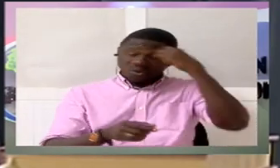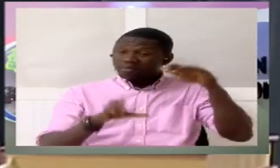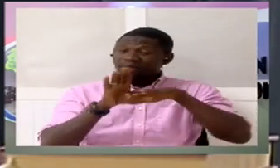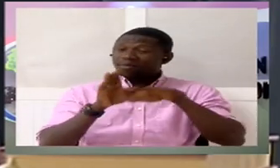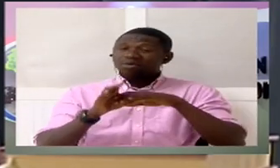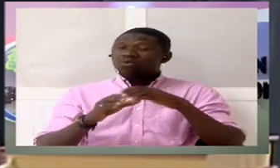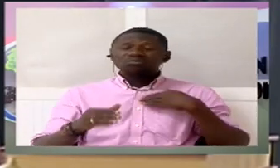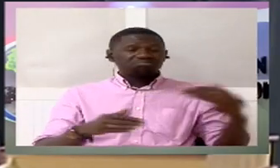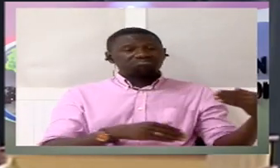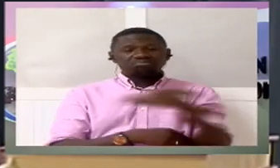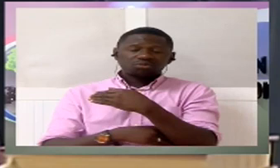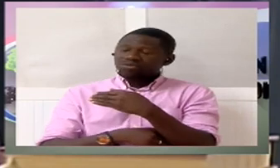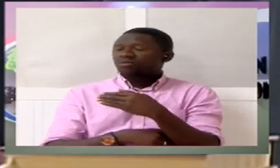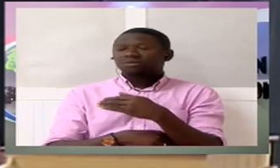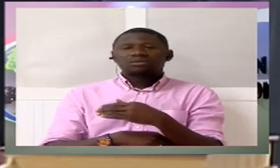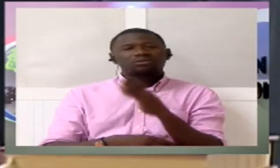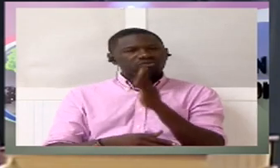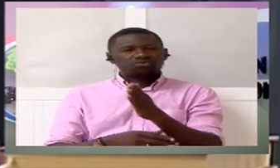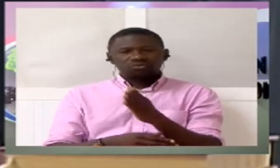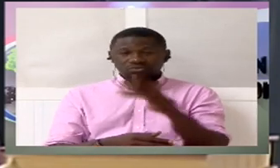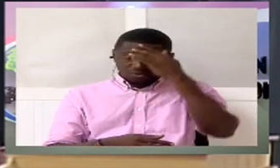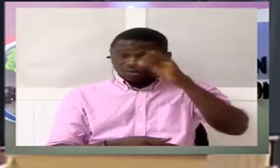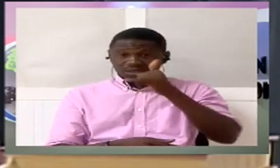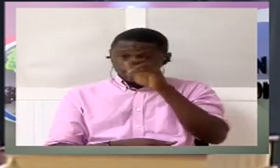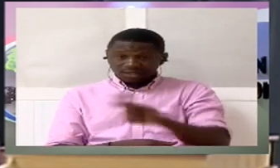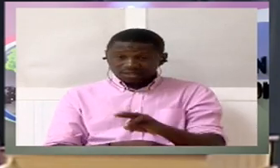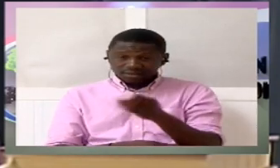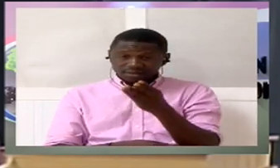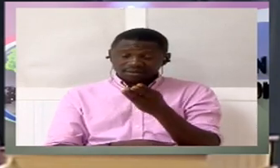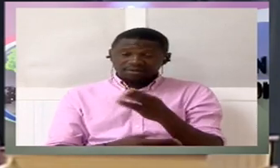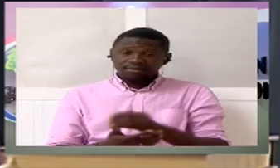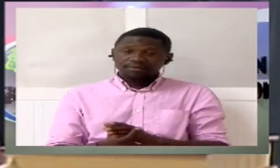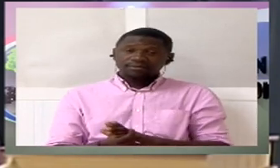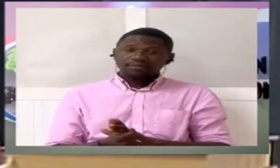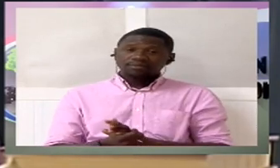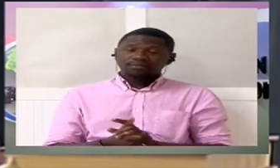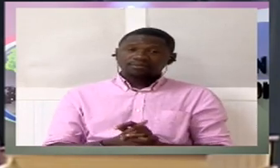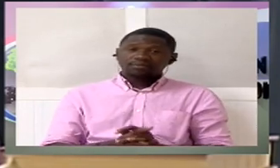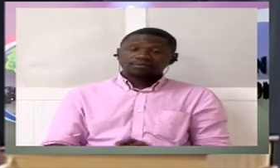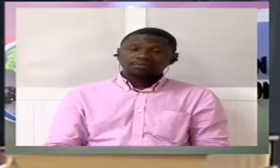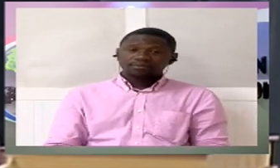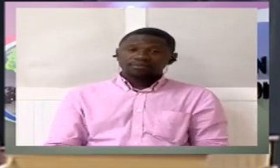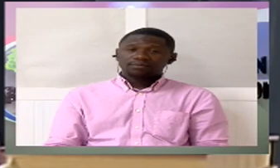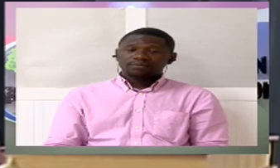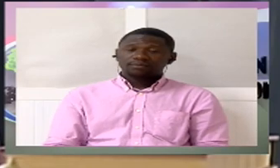wotumo amunta nakaro itelu assembly ma bale bebulu no wotumo hanifo e kulolu bala.